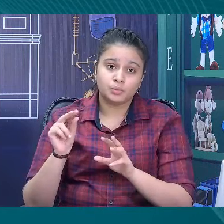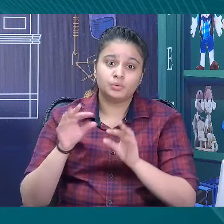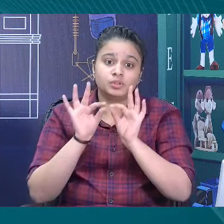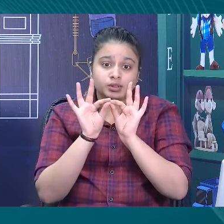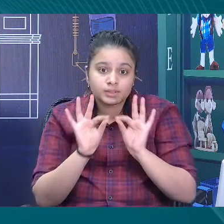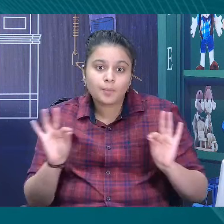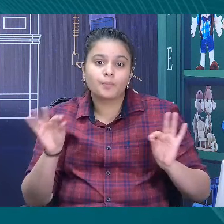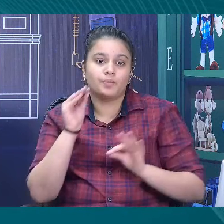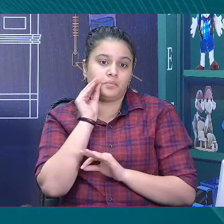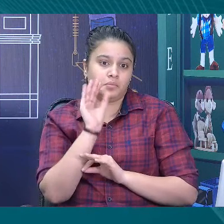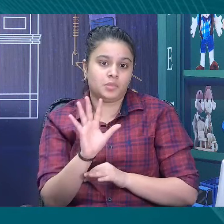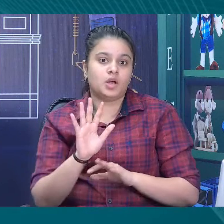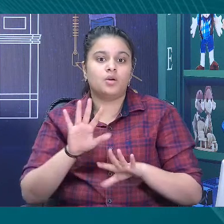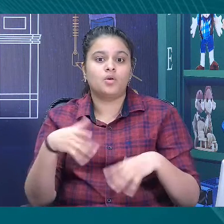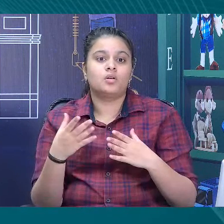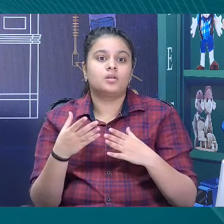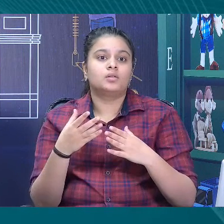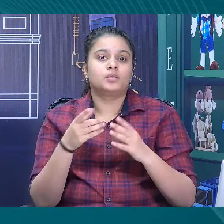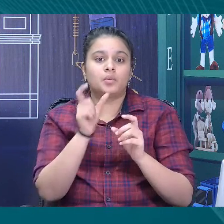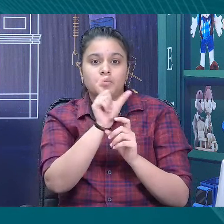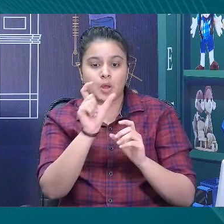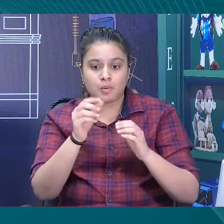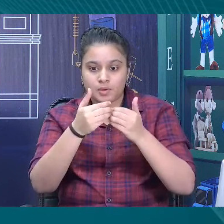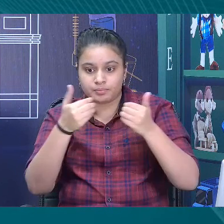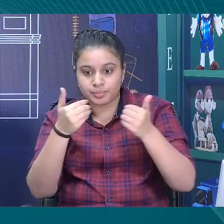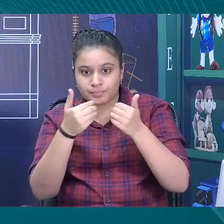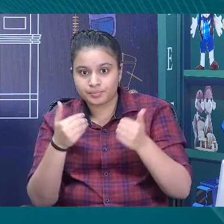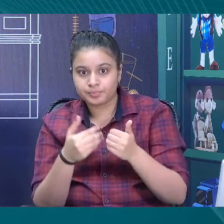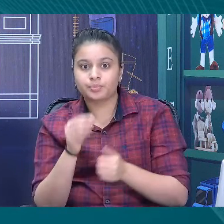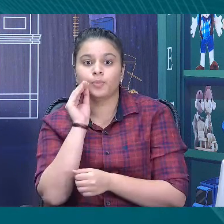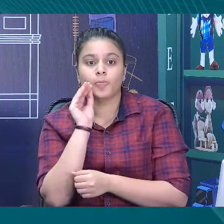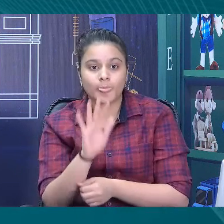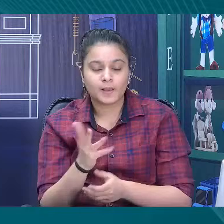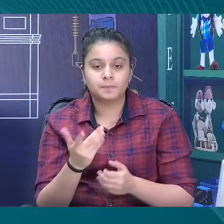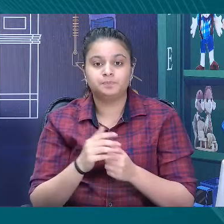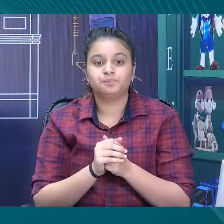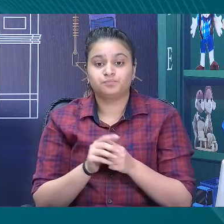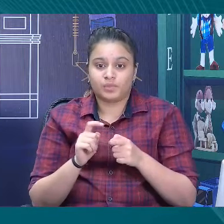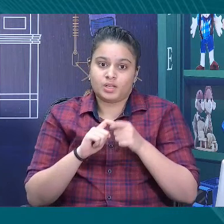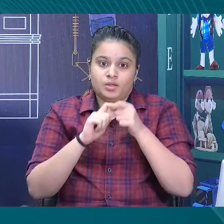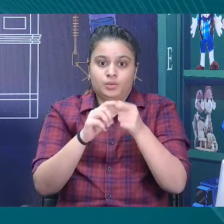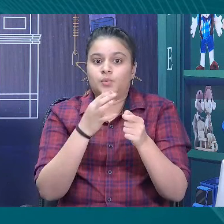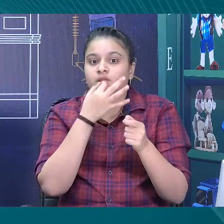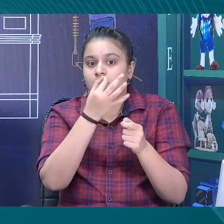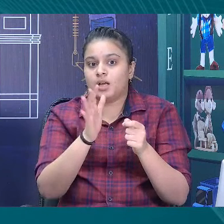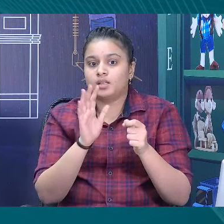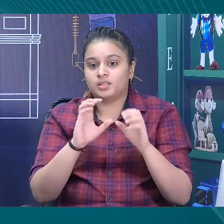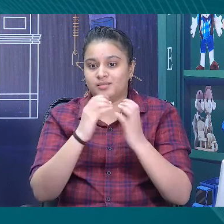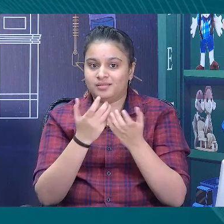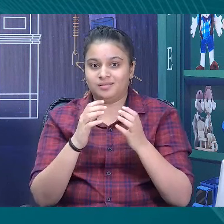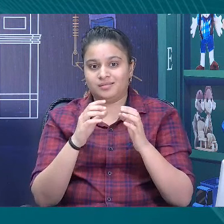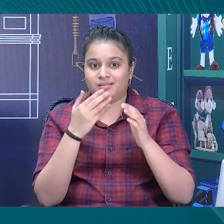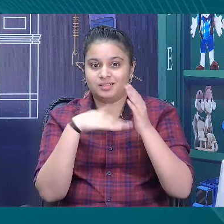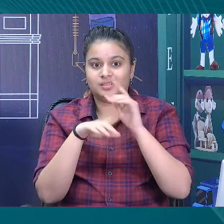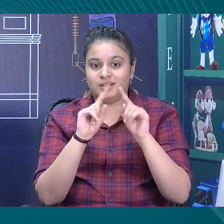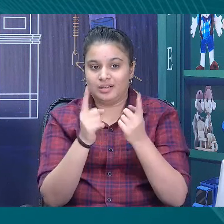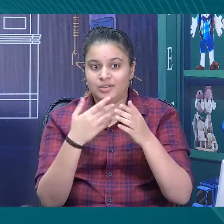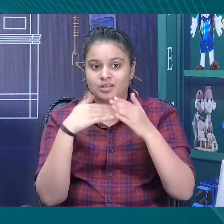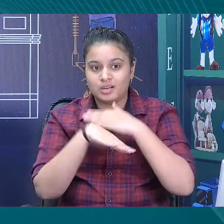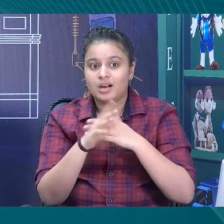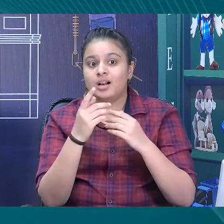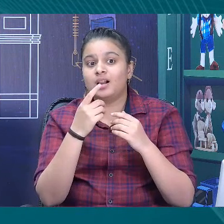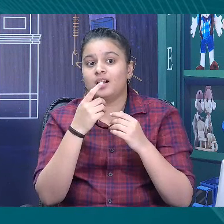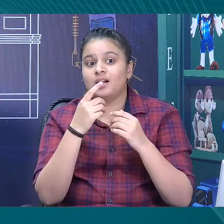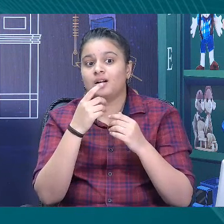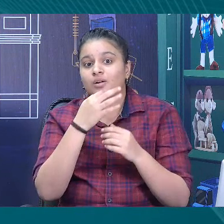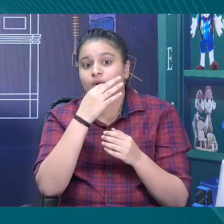formats, breaking it down is very important. And even when a question is asked in the class, the child